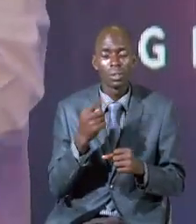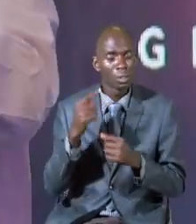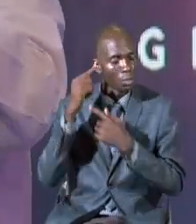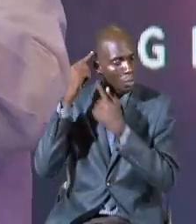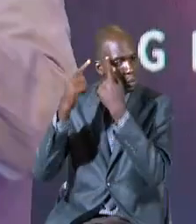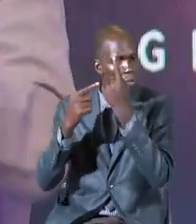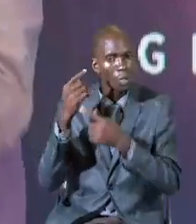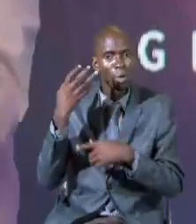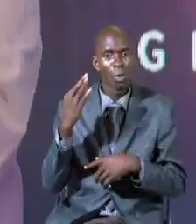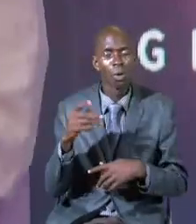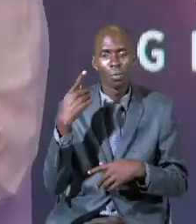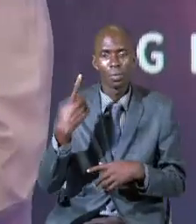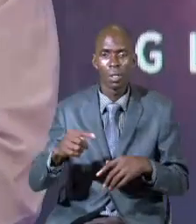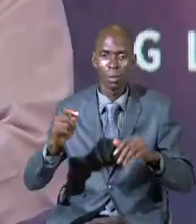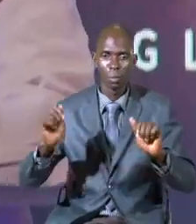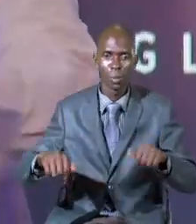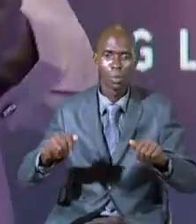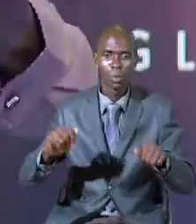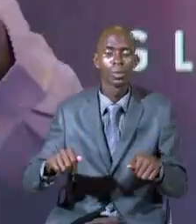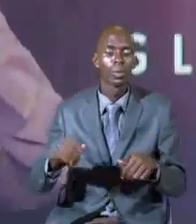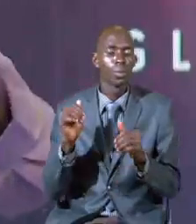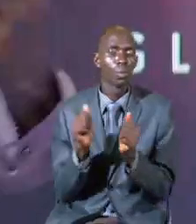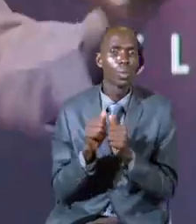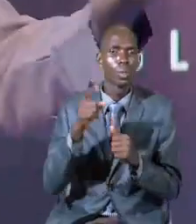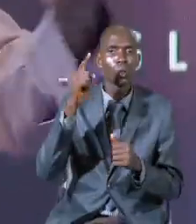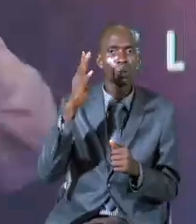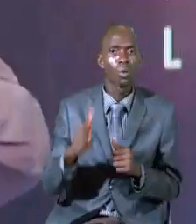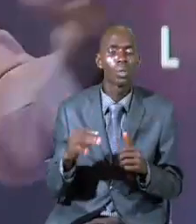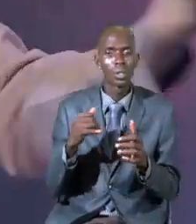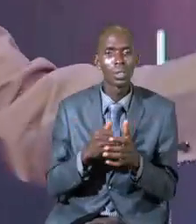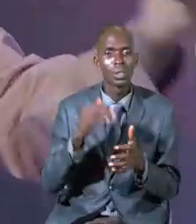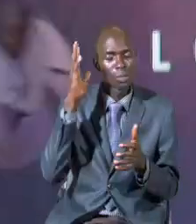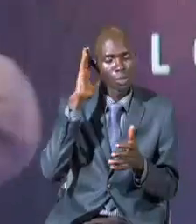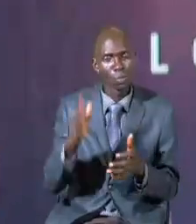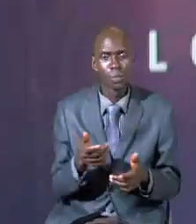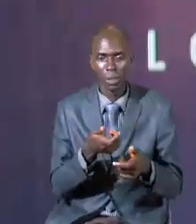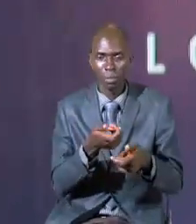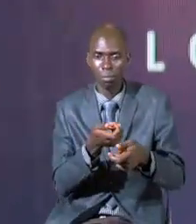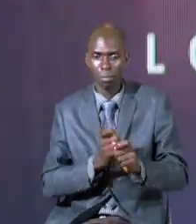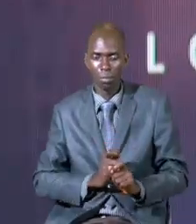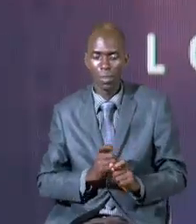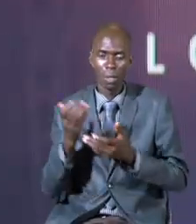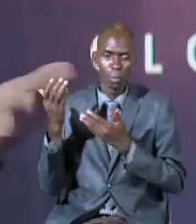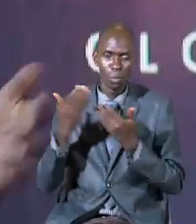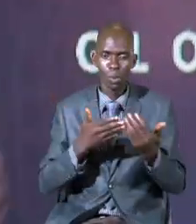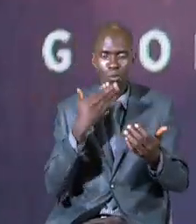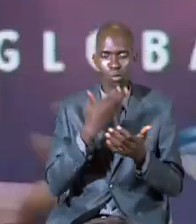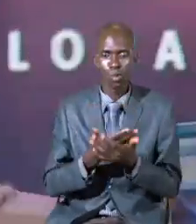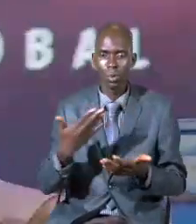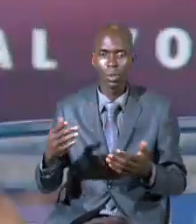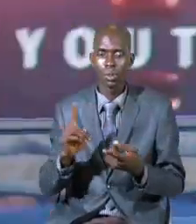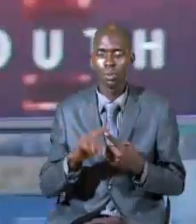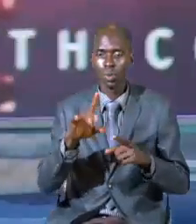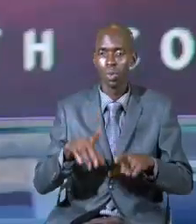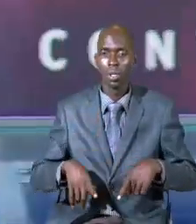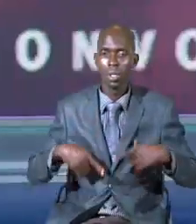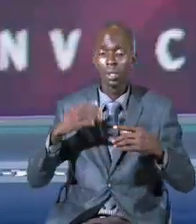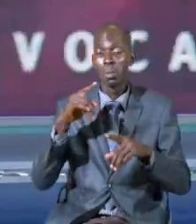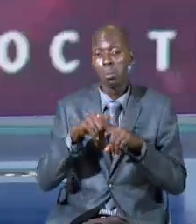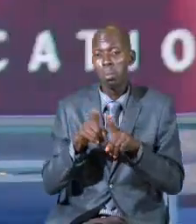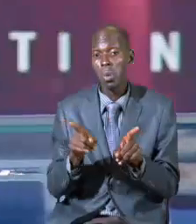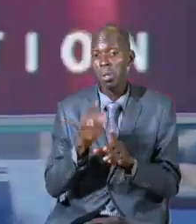of the possibilities in God, it will attract good things into your life. But if you're always thinking about